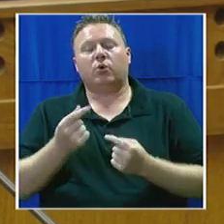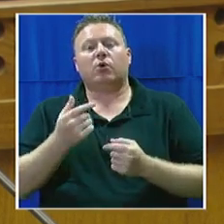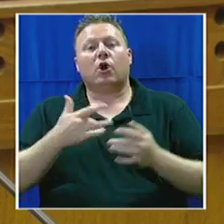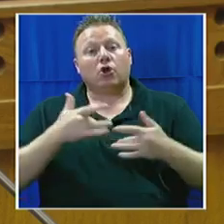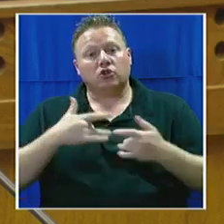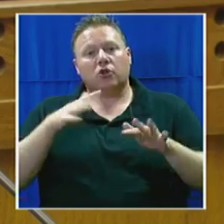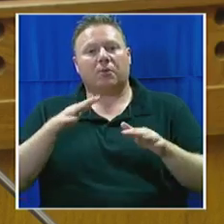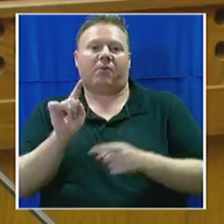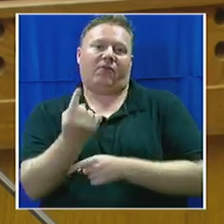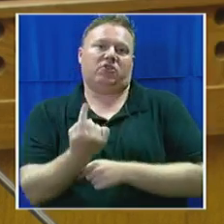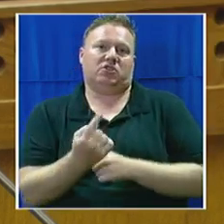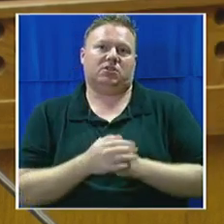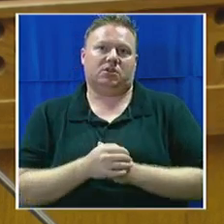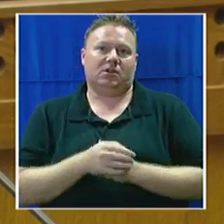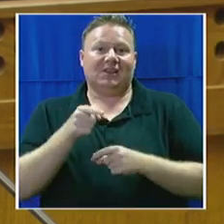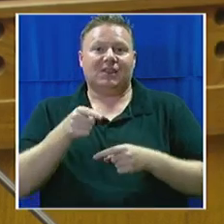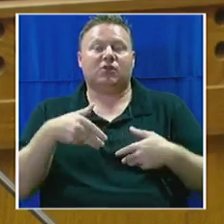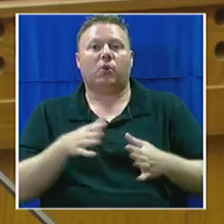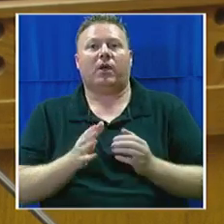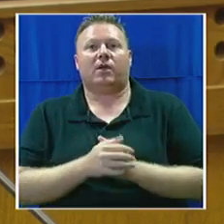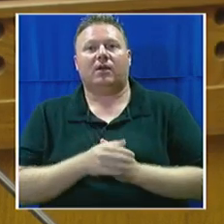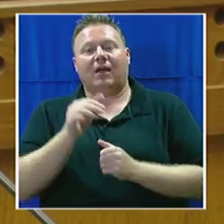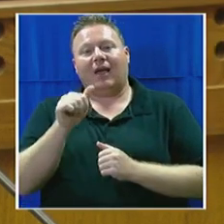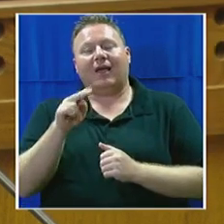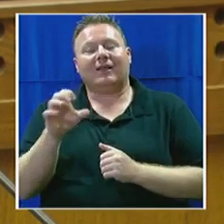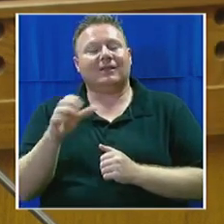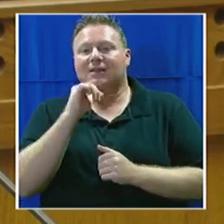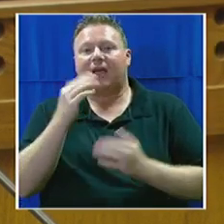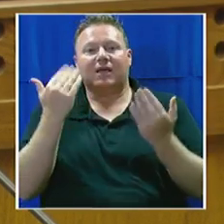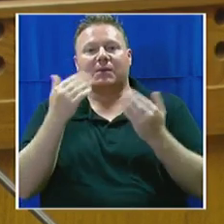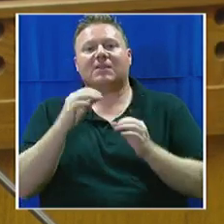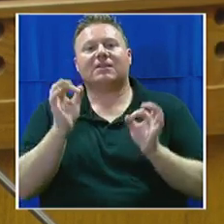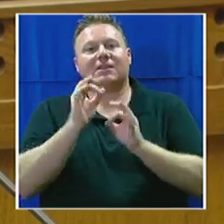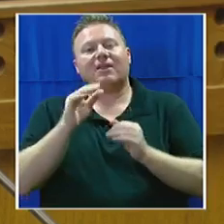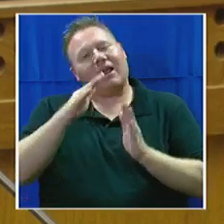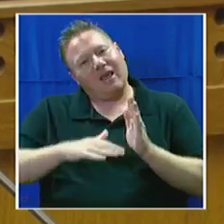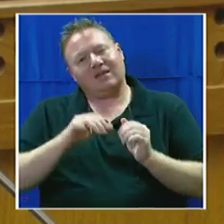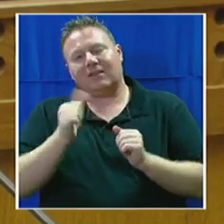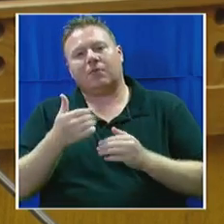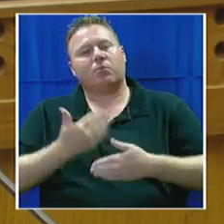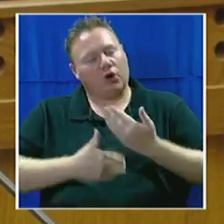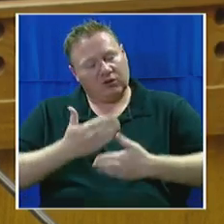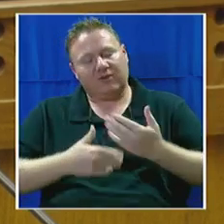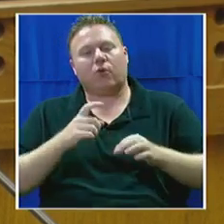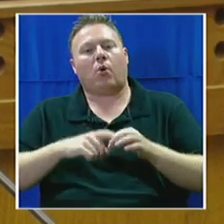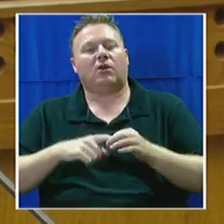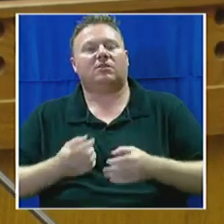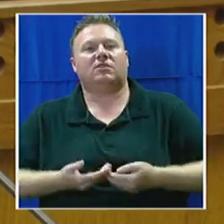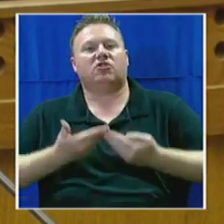first. In this regard, ANC expects nothing less than progressive quality service